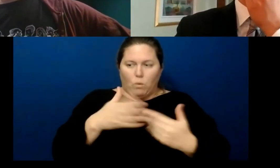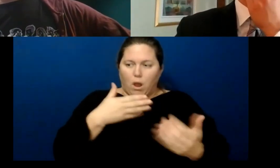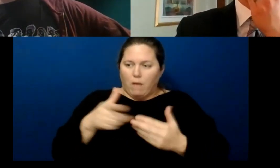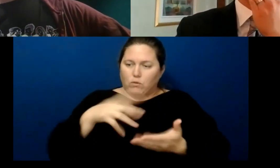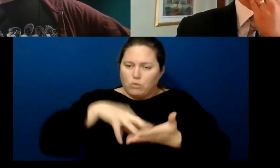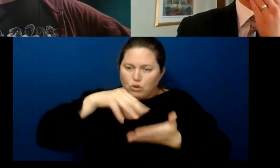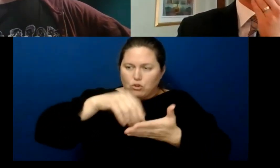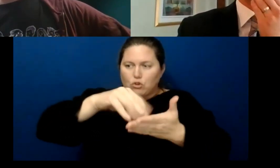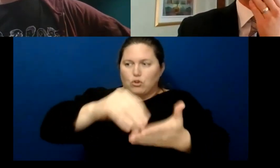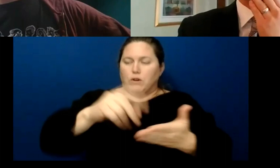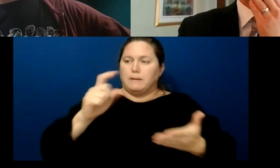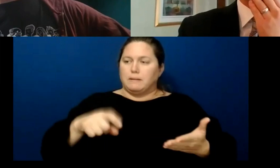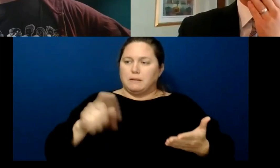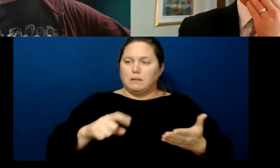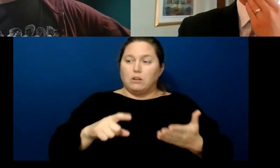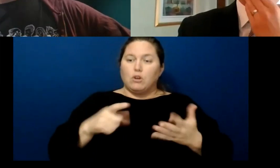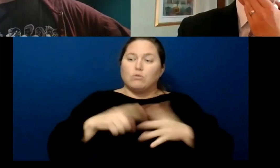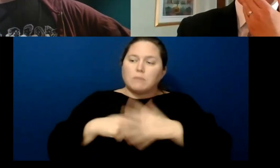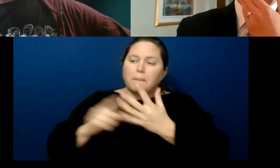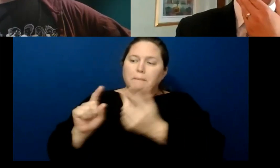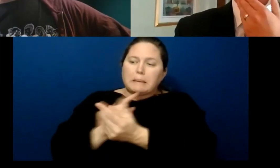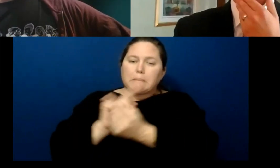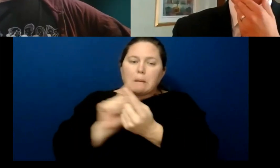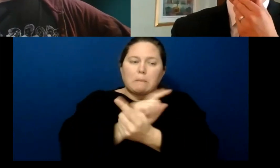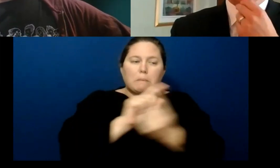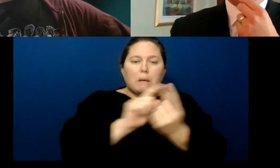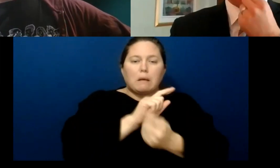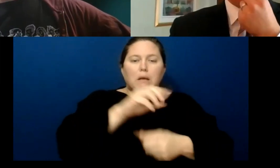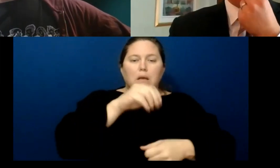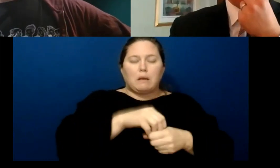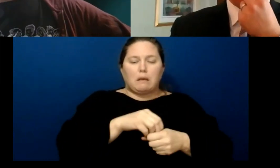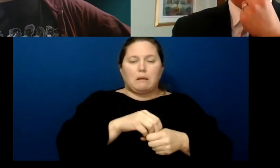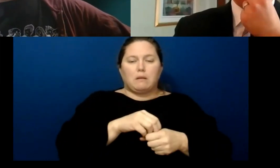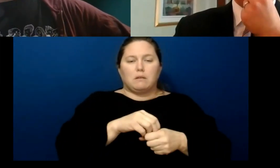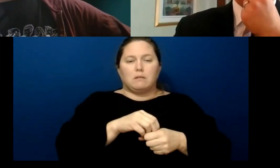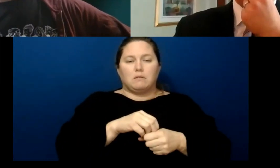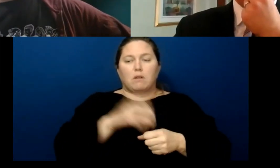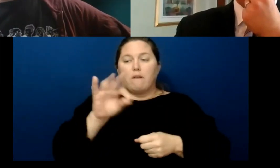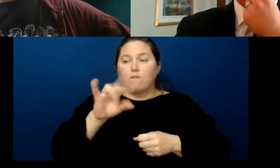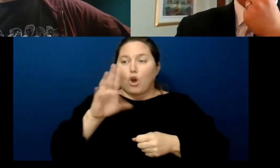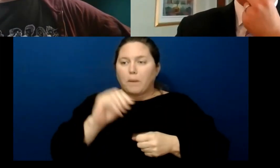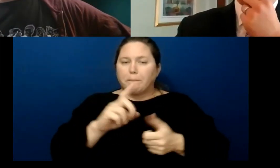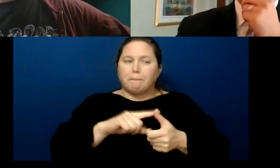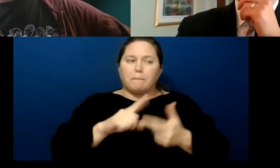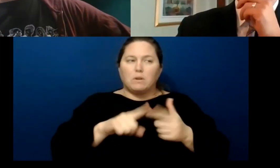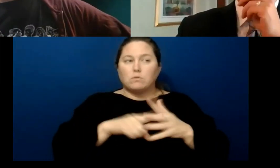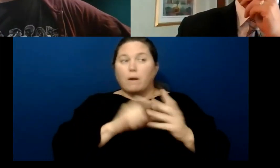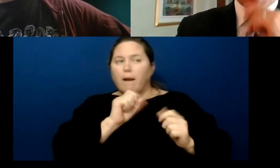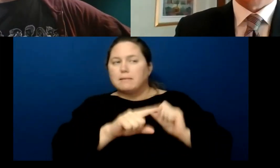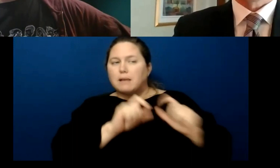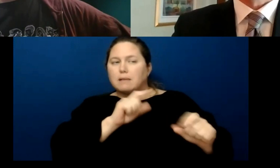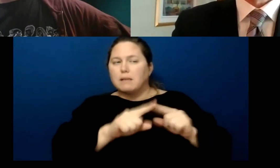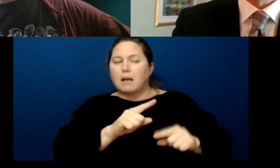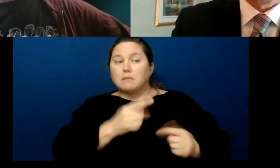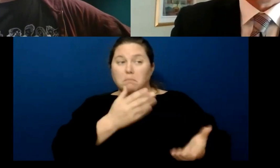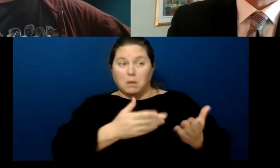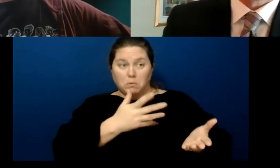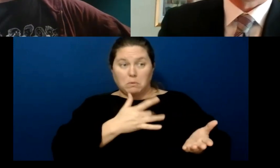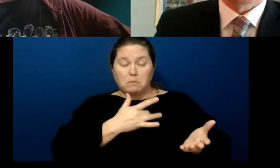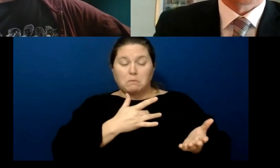meeting people when you ask questions in forums and in communities, and you'll start to learn, maybe it's not for you, maybe it is for you. You'll start